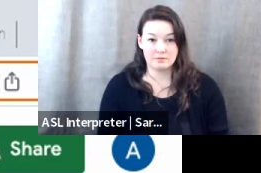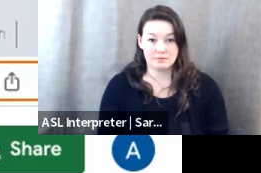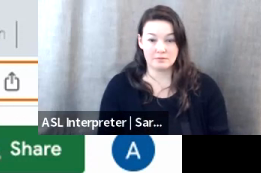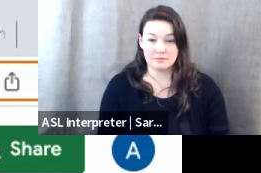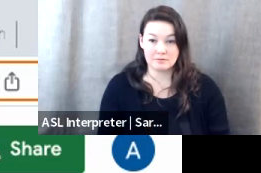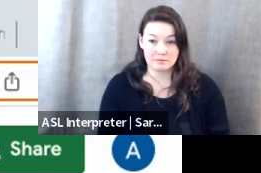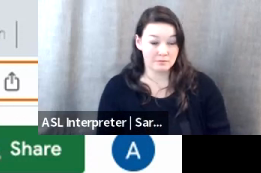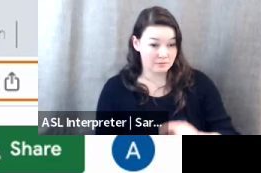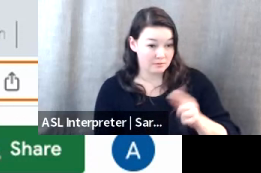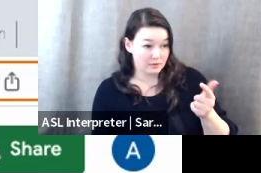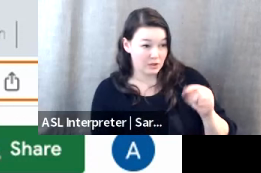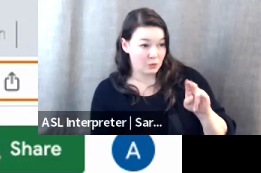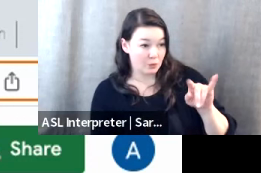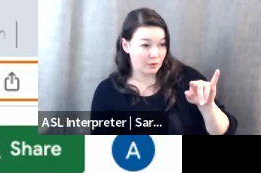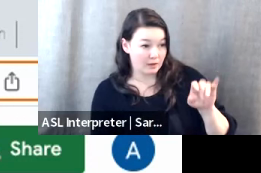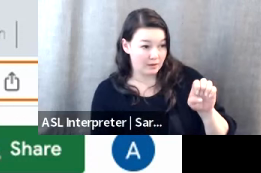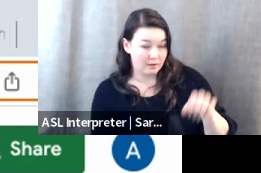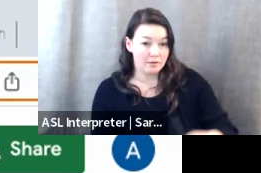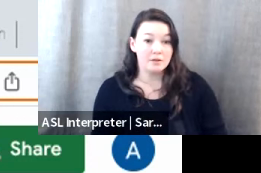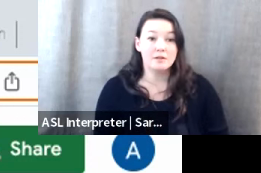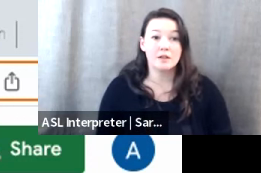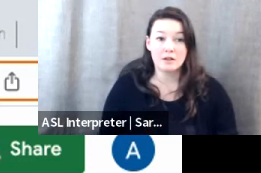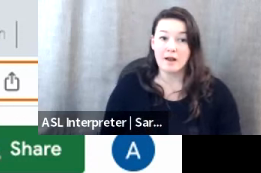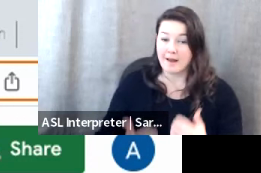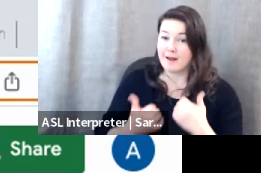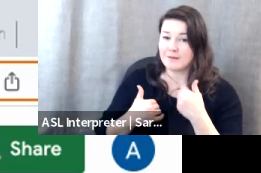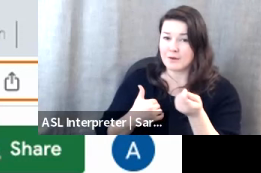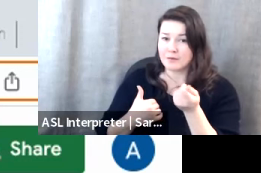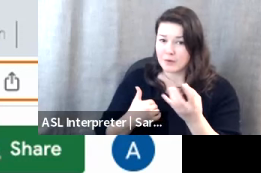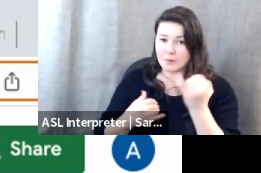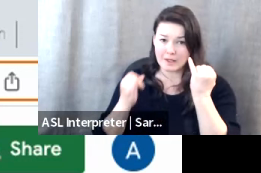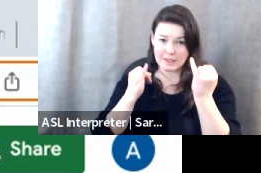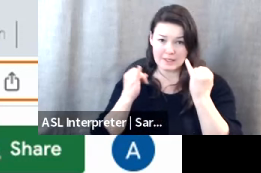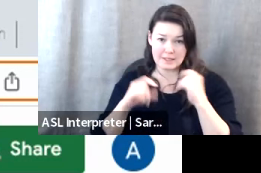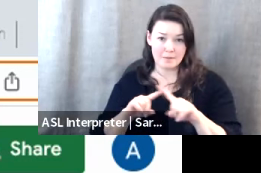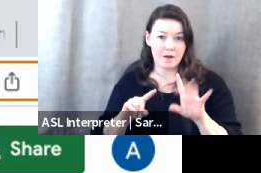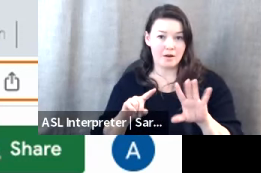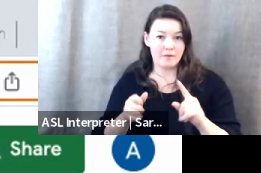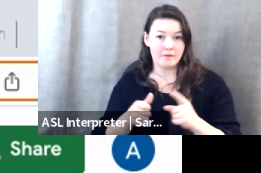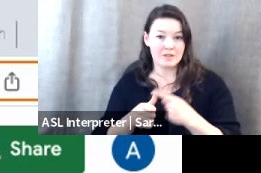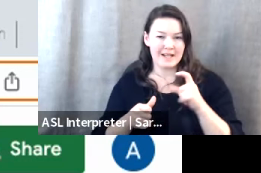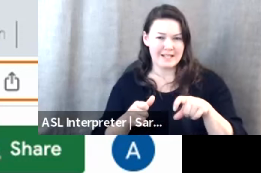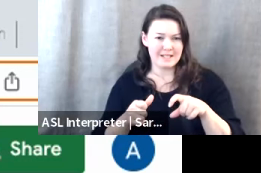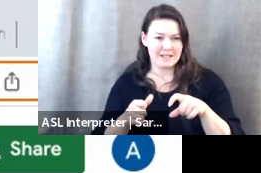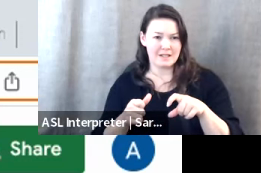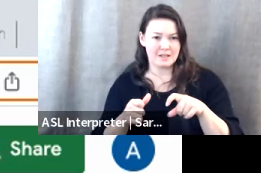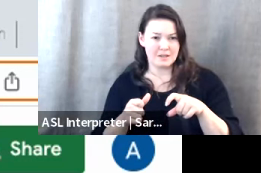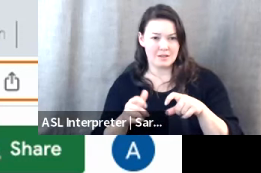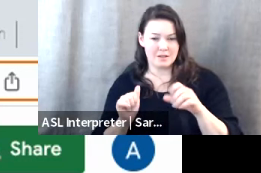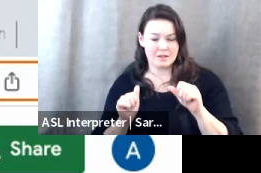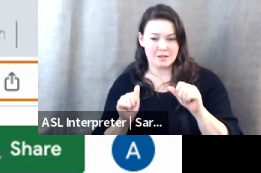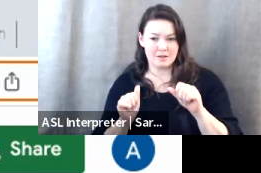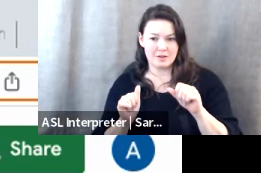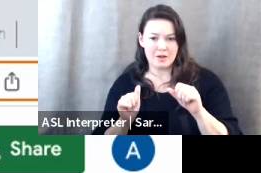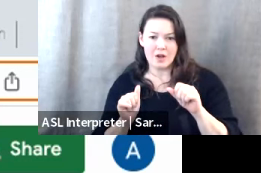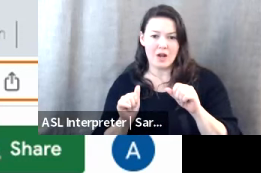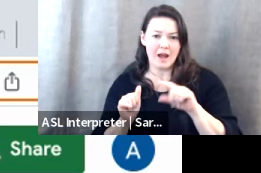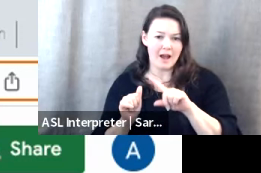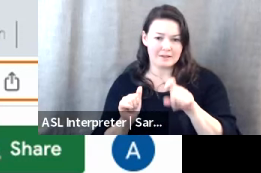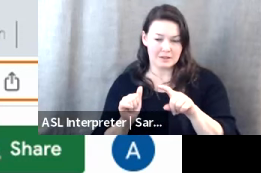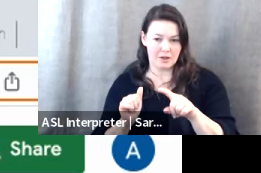Julie? I have a couple, but I want to ask if we need to refer to that broad community consultations. Were